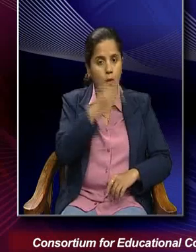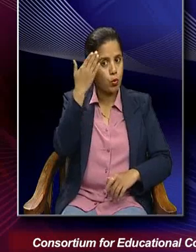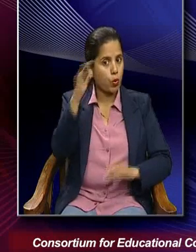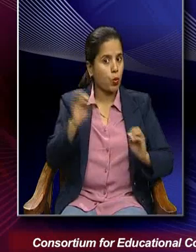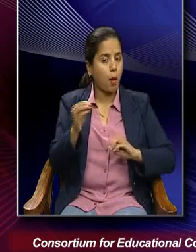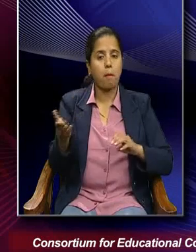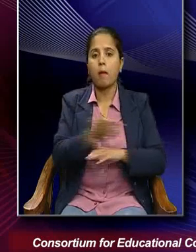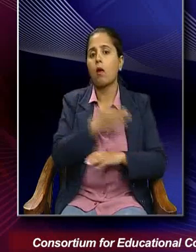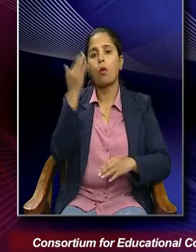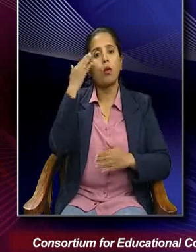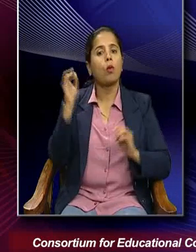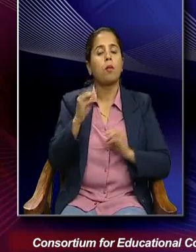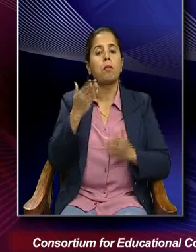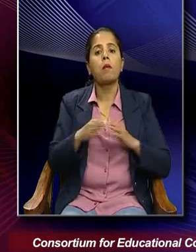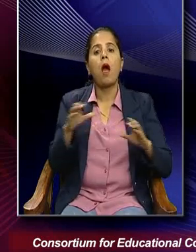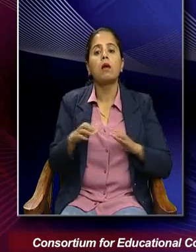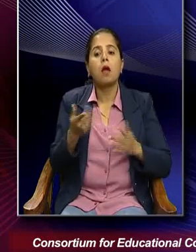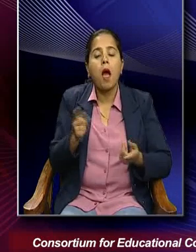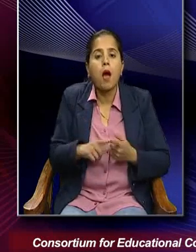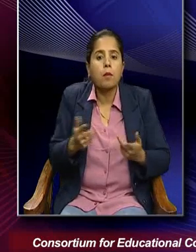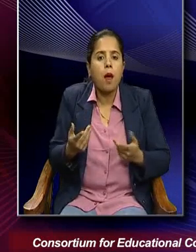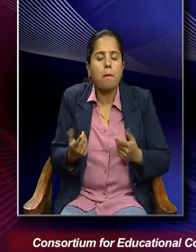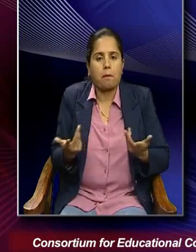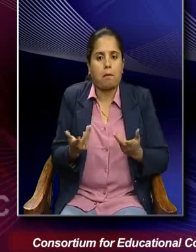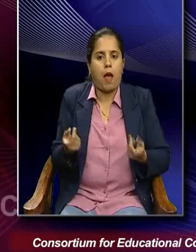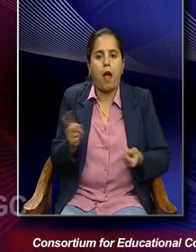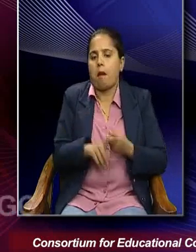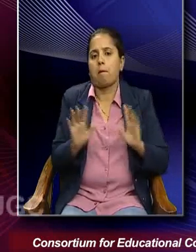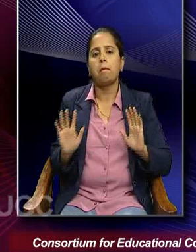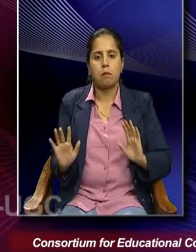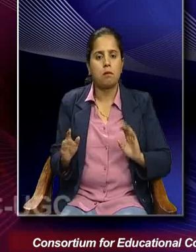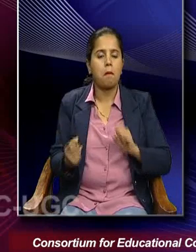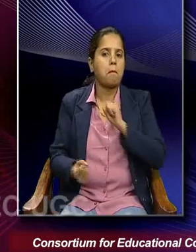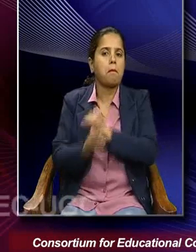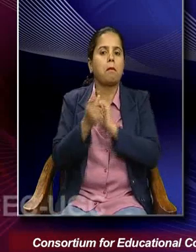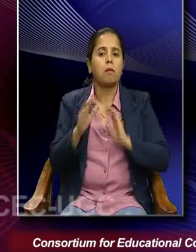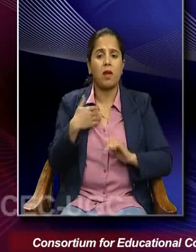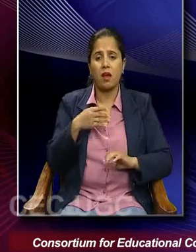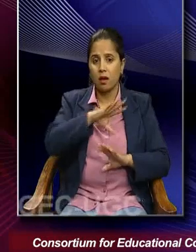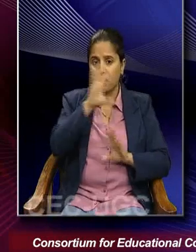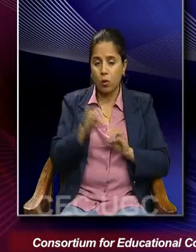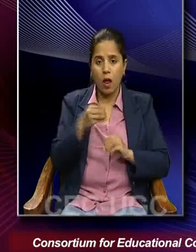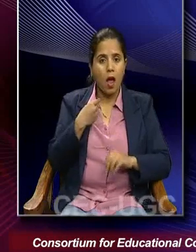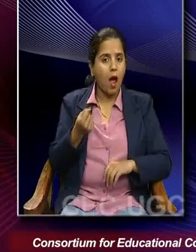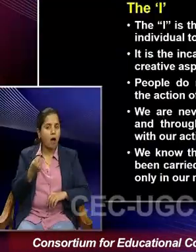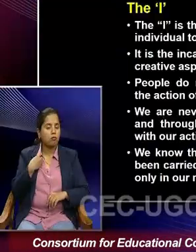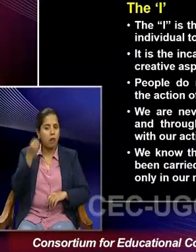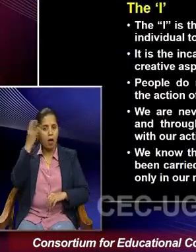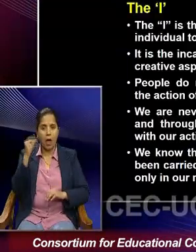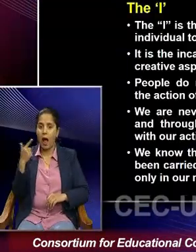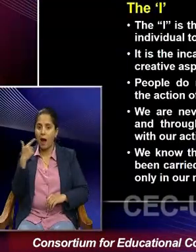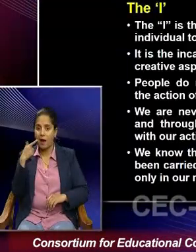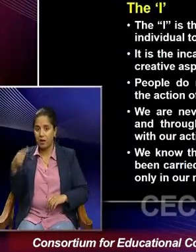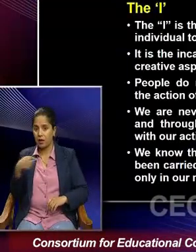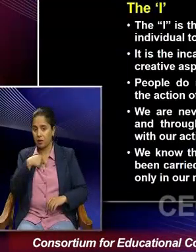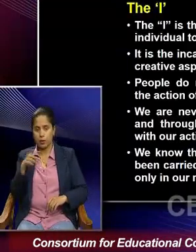unfamiliar, in the self is not familiar to it, and the I is known only once the act has